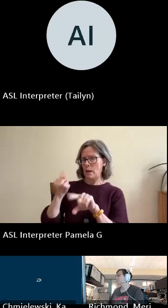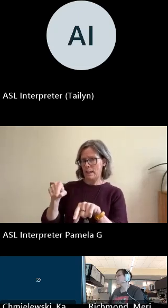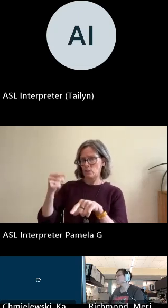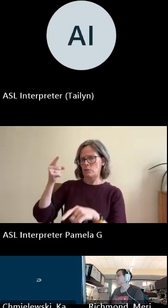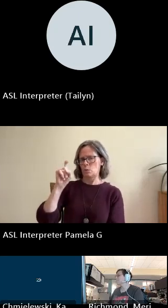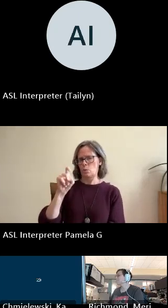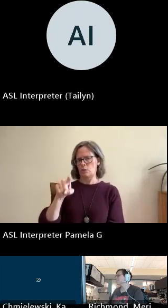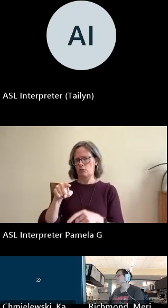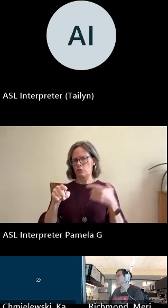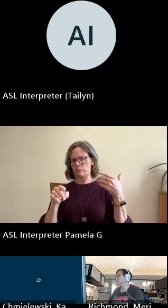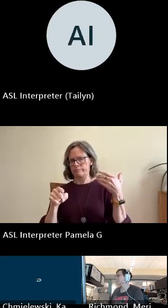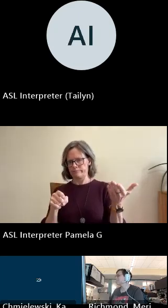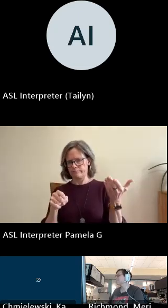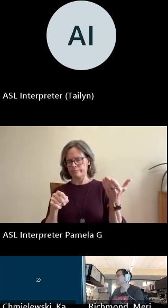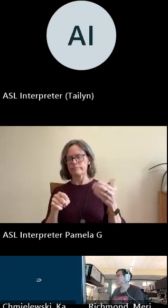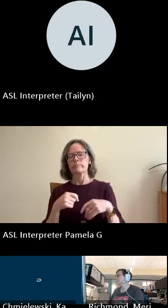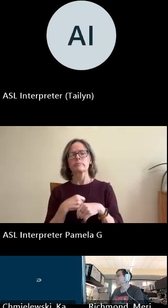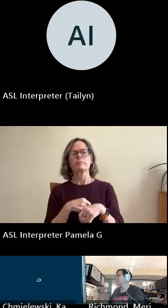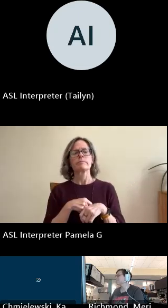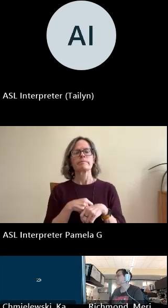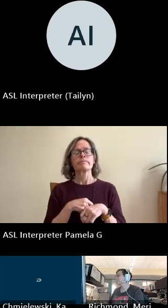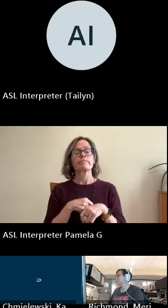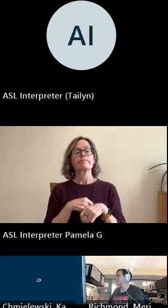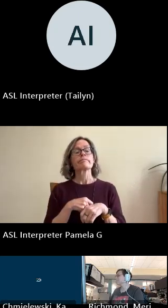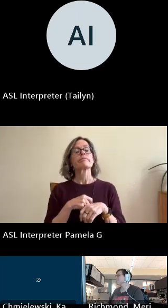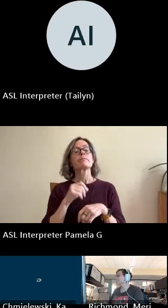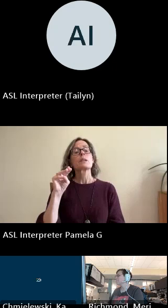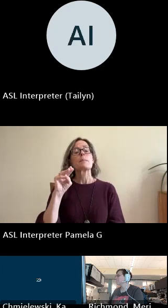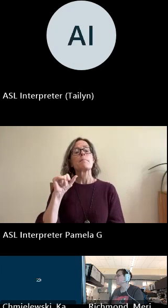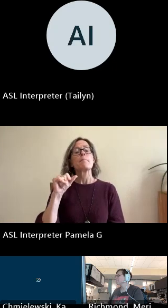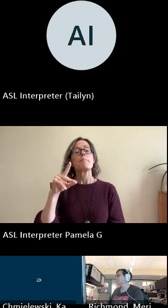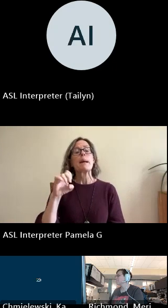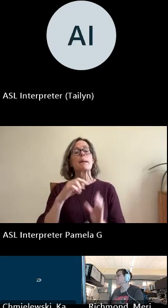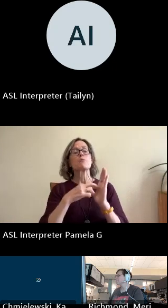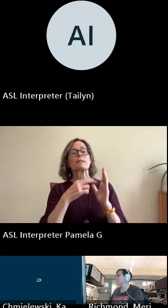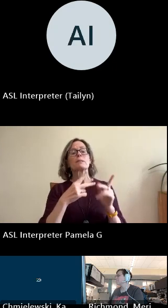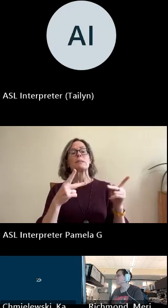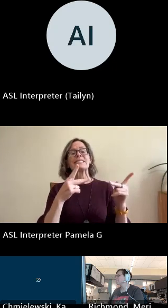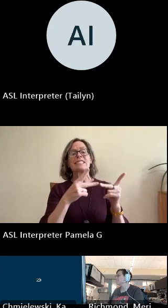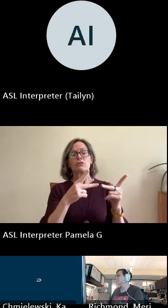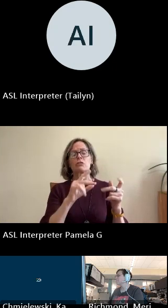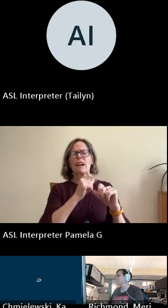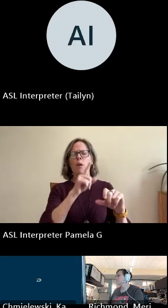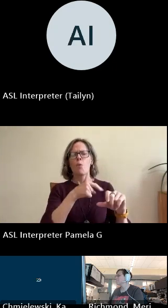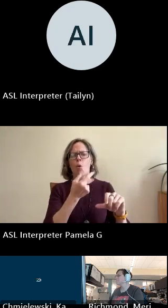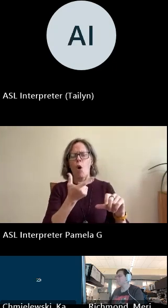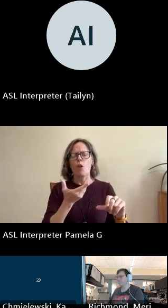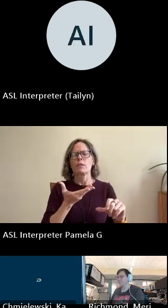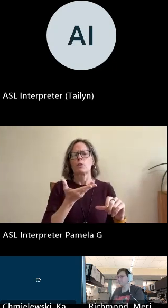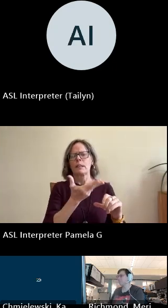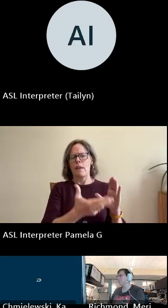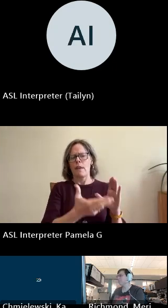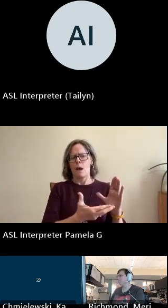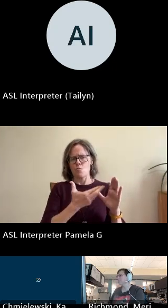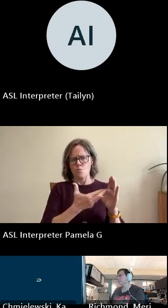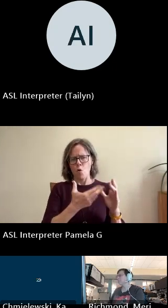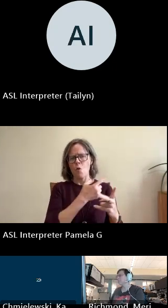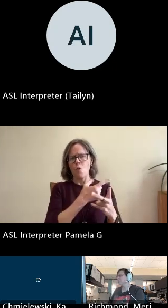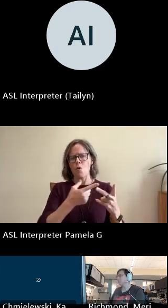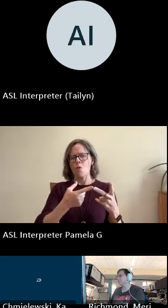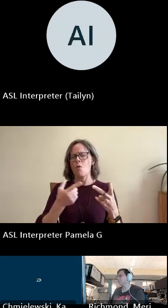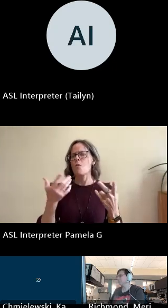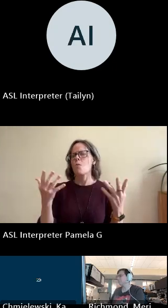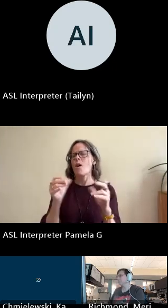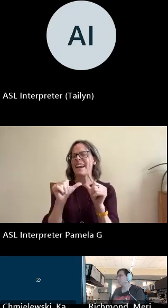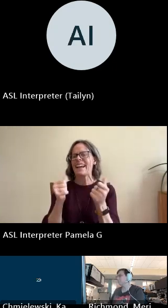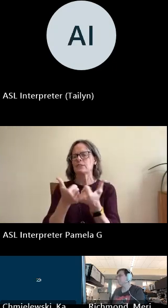in a MAPE represented position and what agency you are with. I always really enjoy seeing the wide